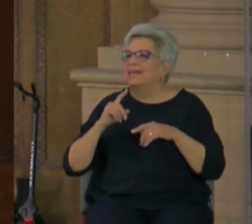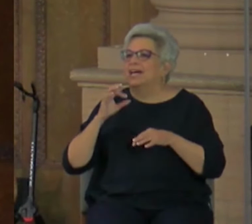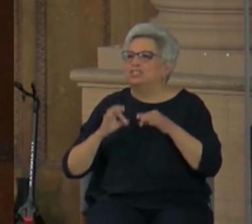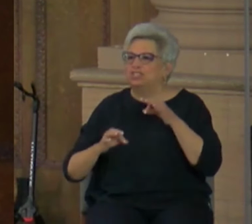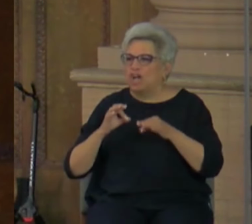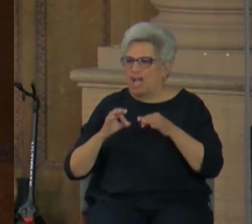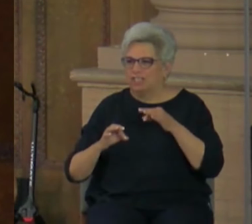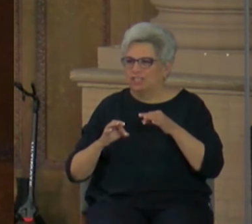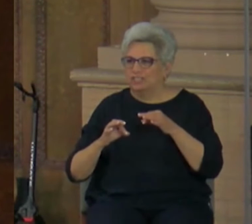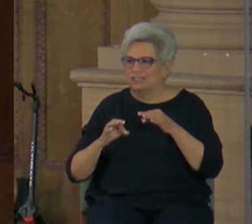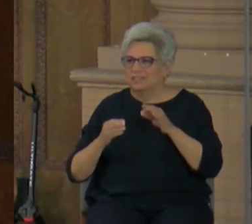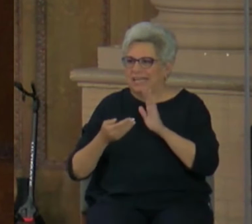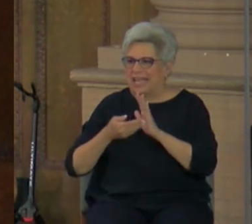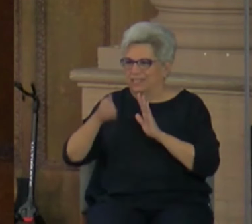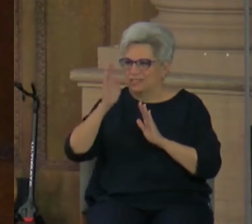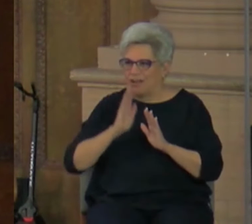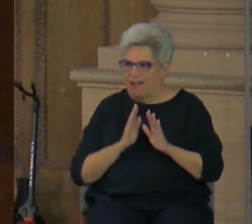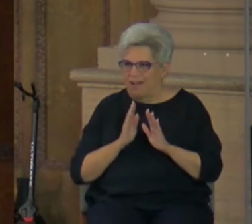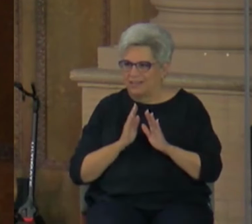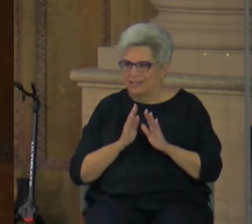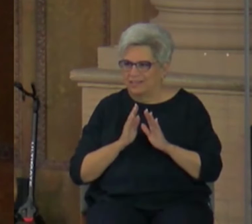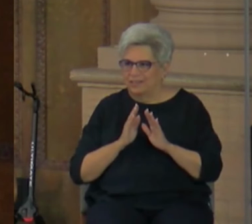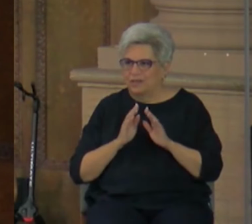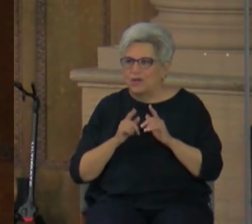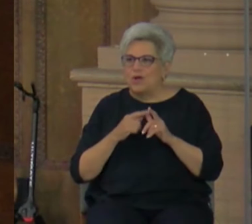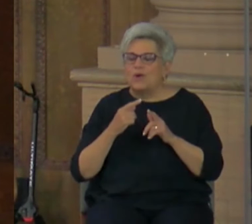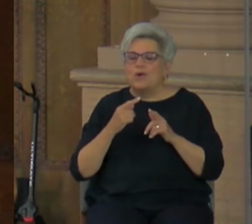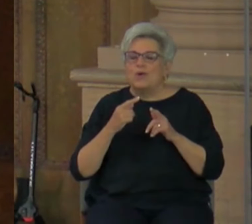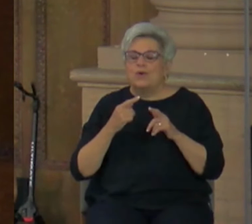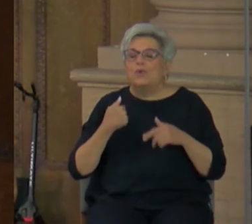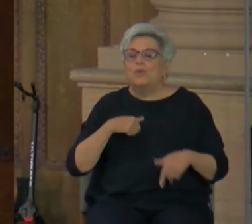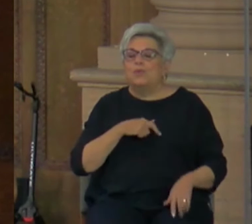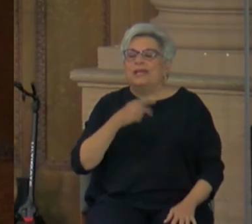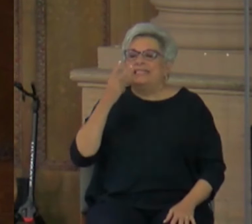and understanding and eternality of God.